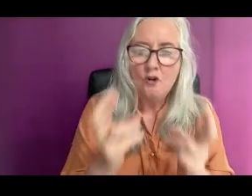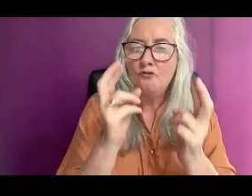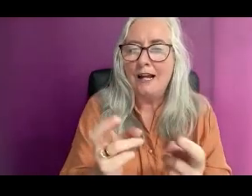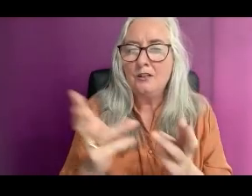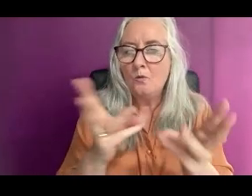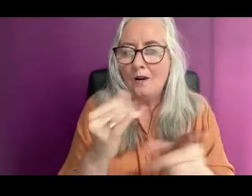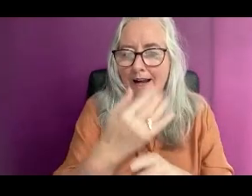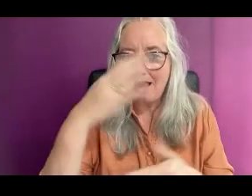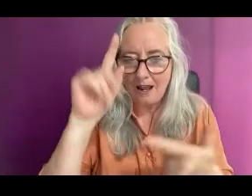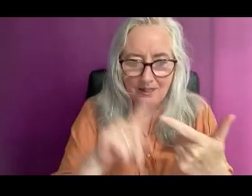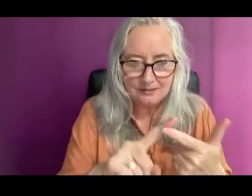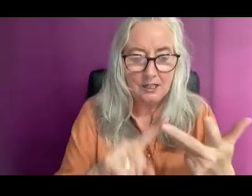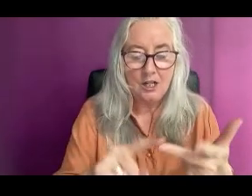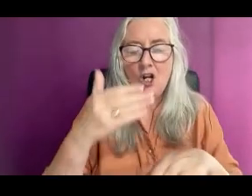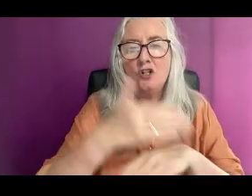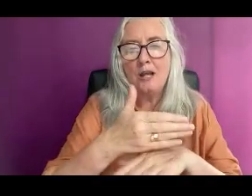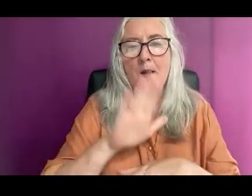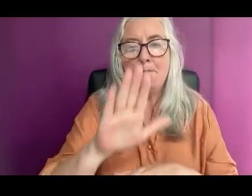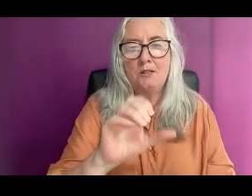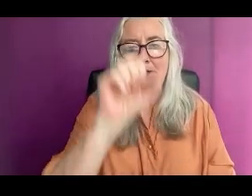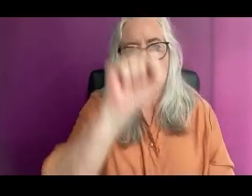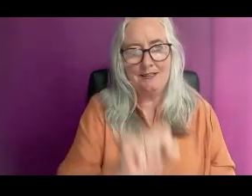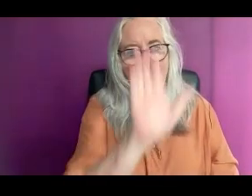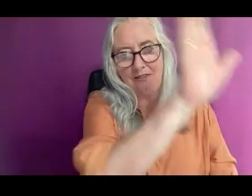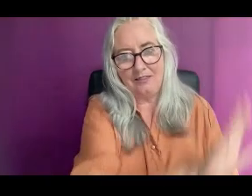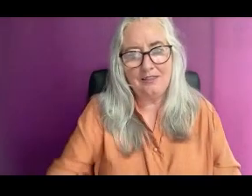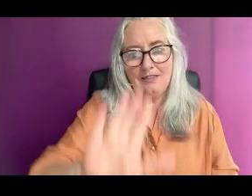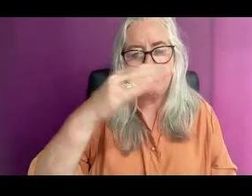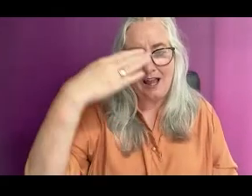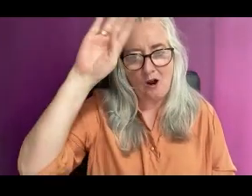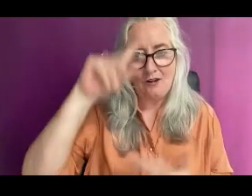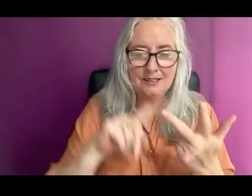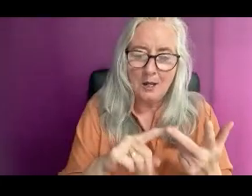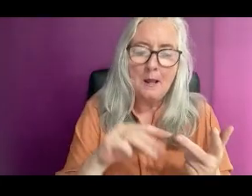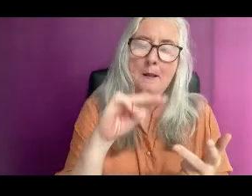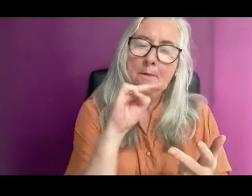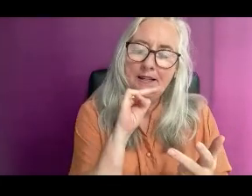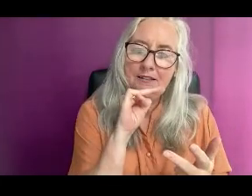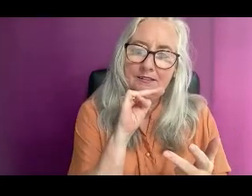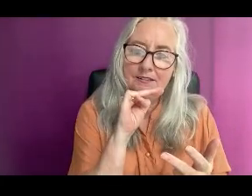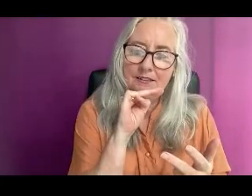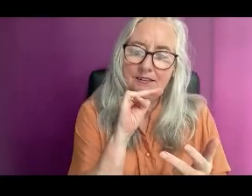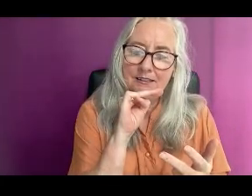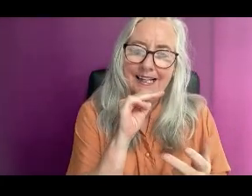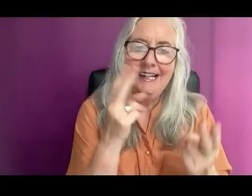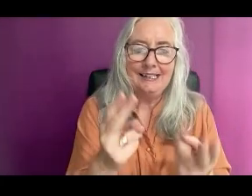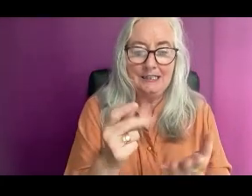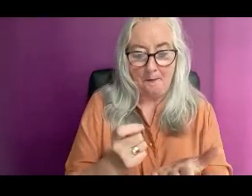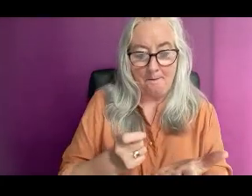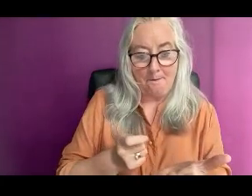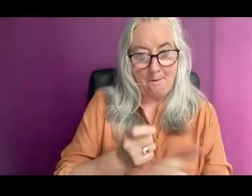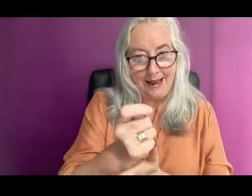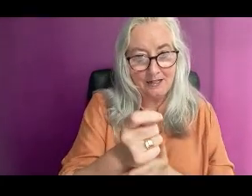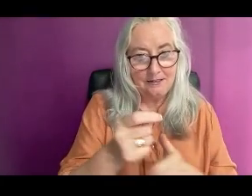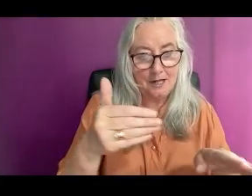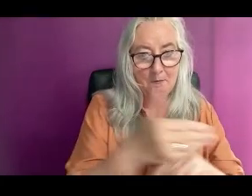and the job must be in the Republic of Ireland. So it needs to be a paid employment, or it